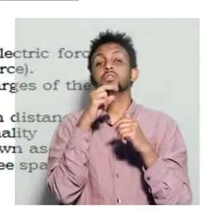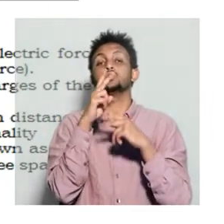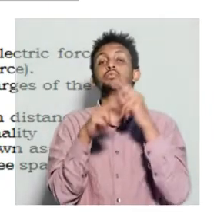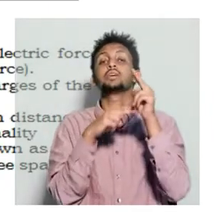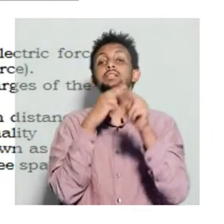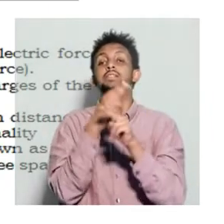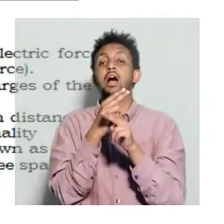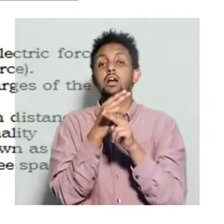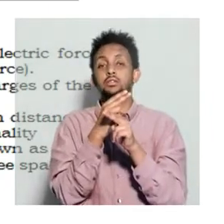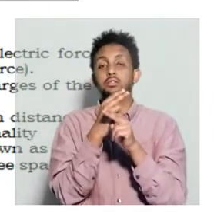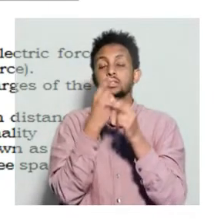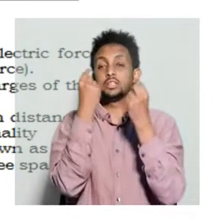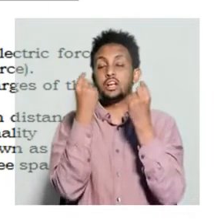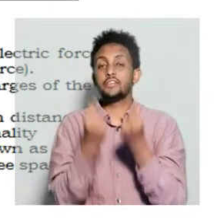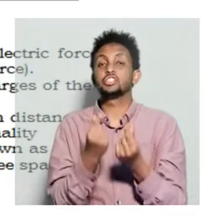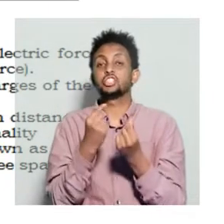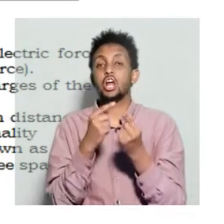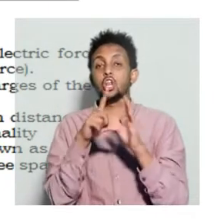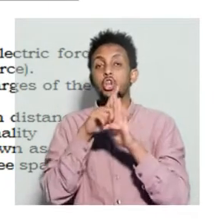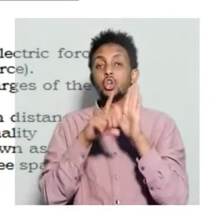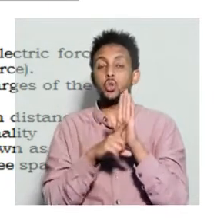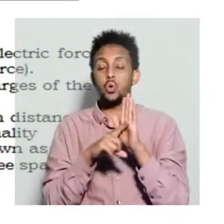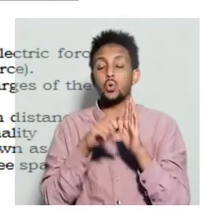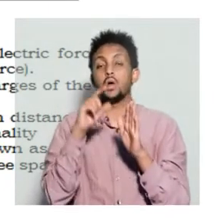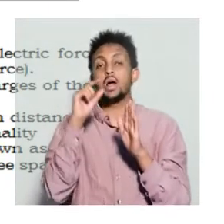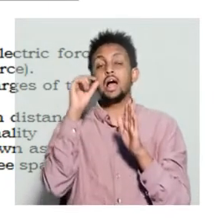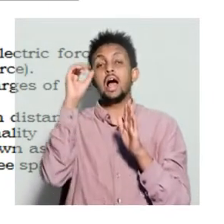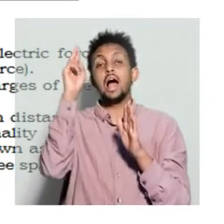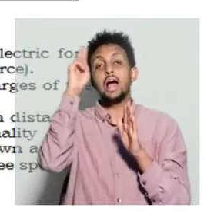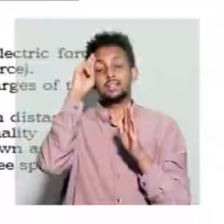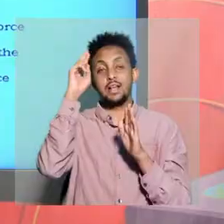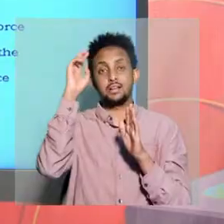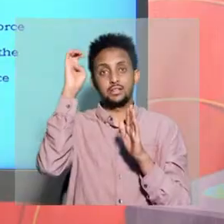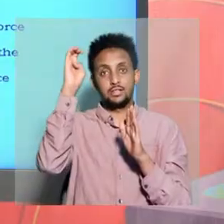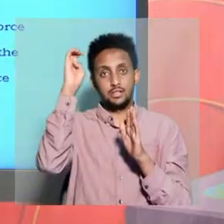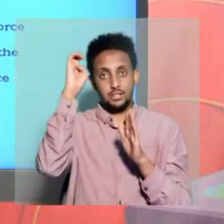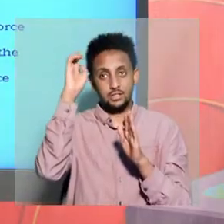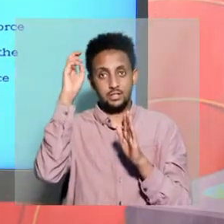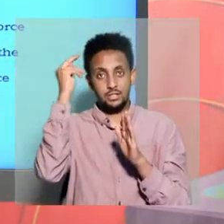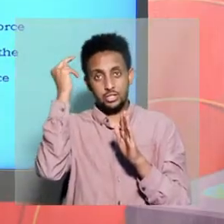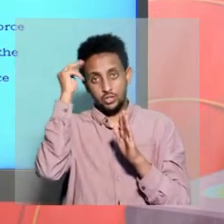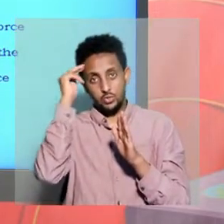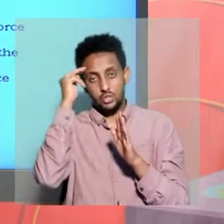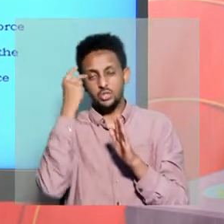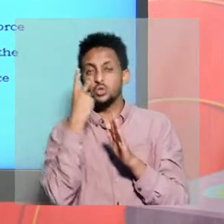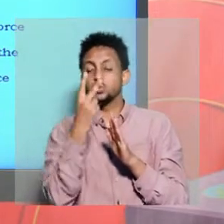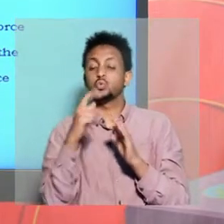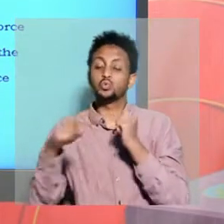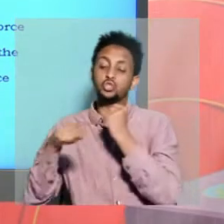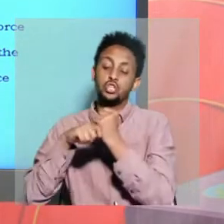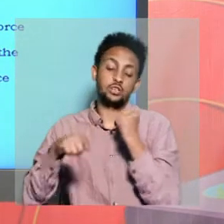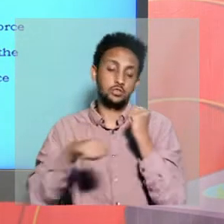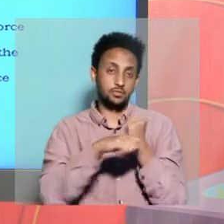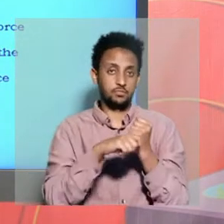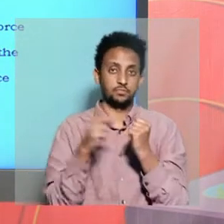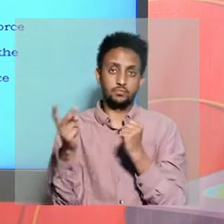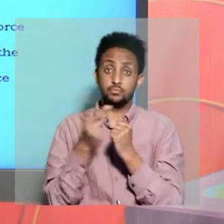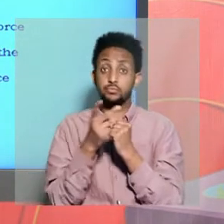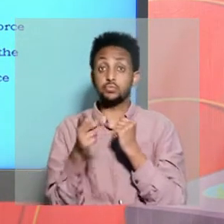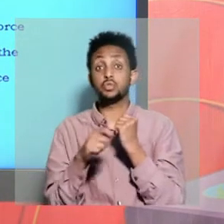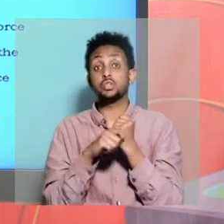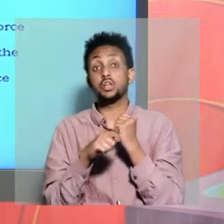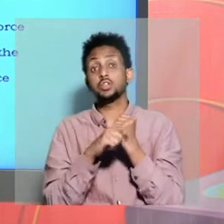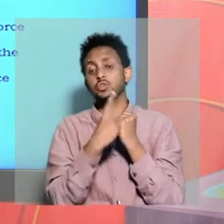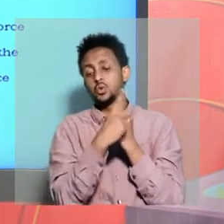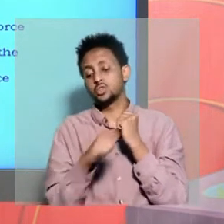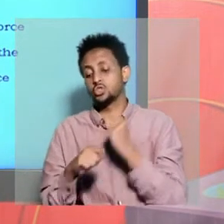universal gravitational law expressed by Sir Isaac Newton. So that here, if you have two charges, actually those charges might be